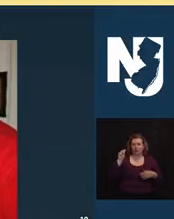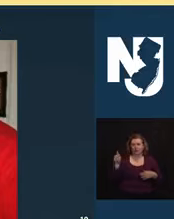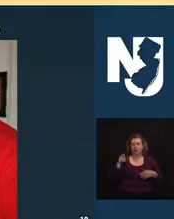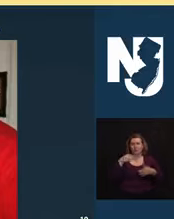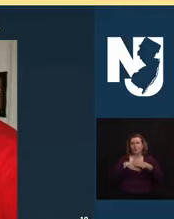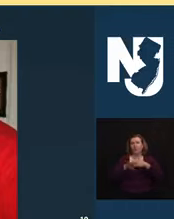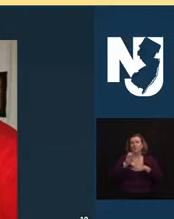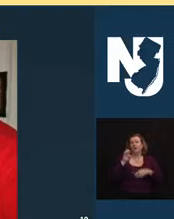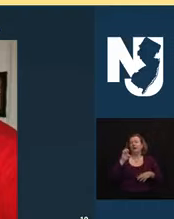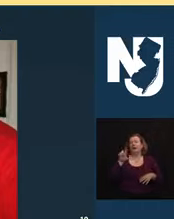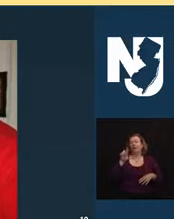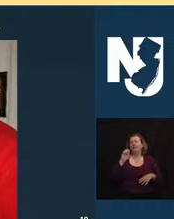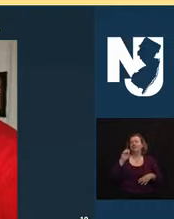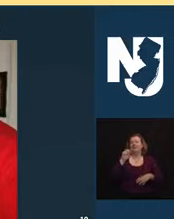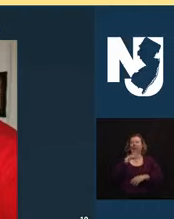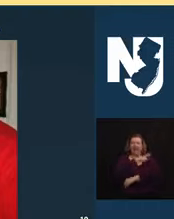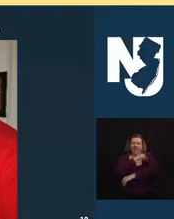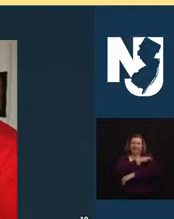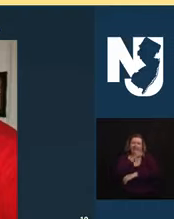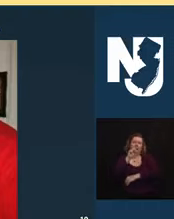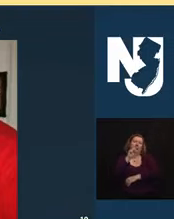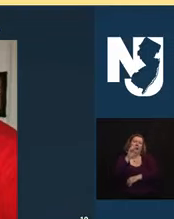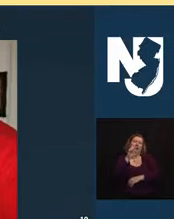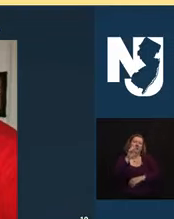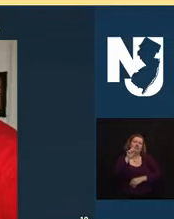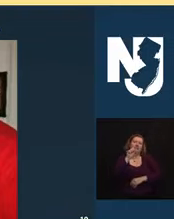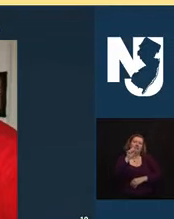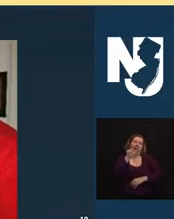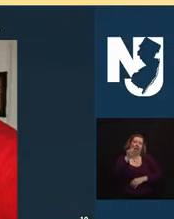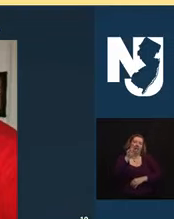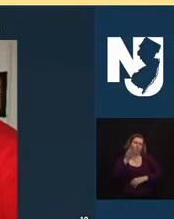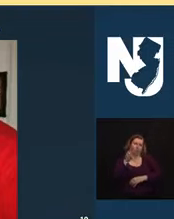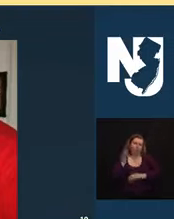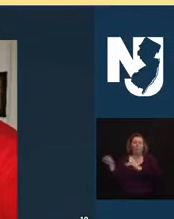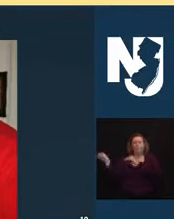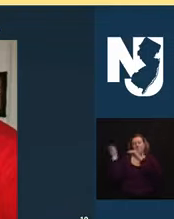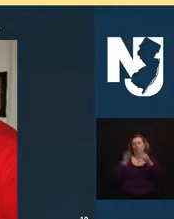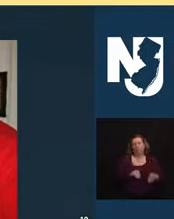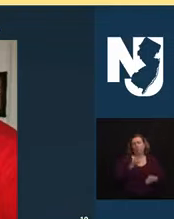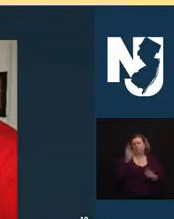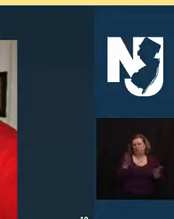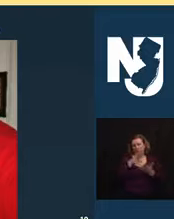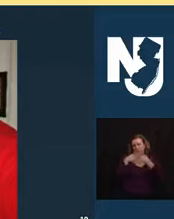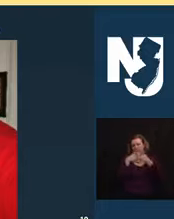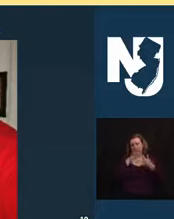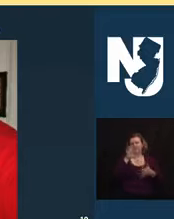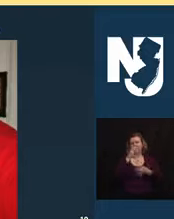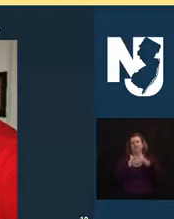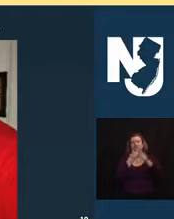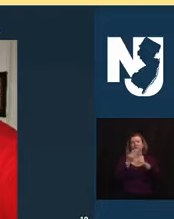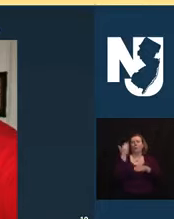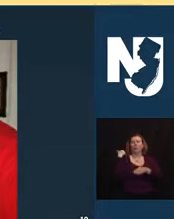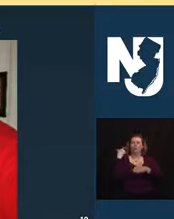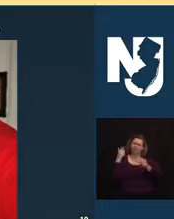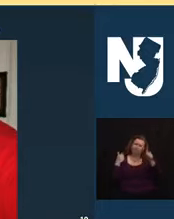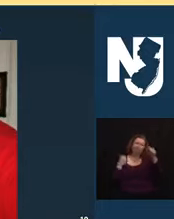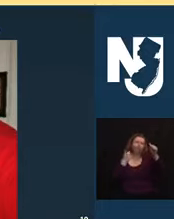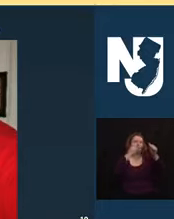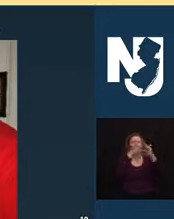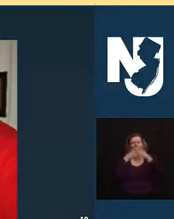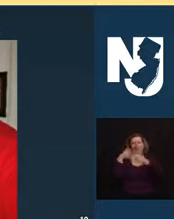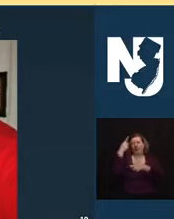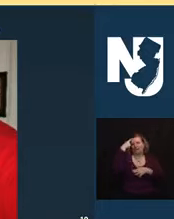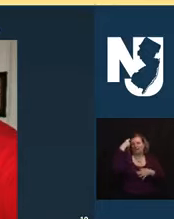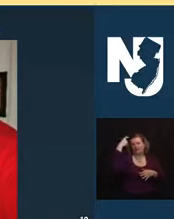Salvador and came to New Jersey a half-century ago in search of his American dream. He arrived with very little to